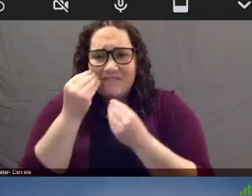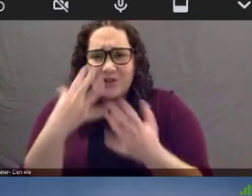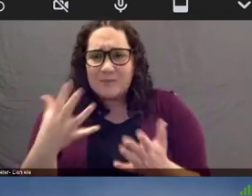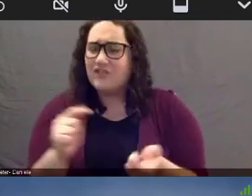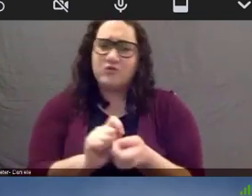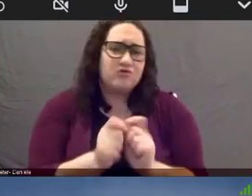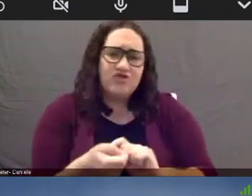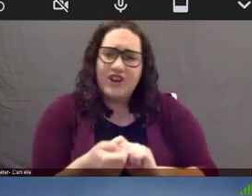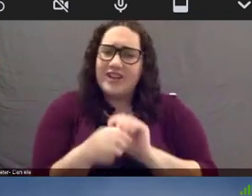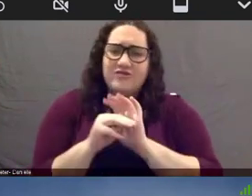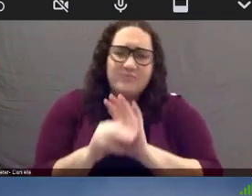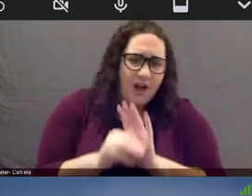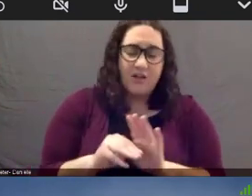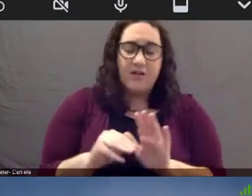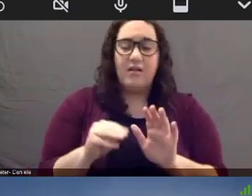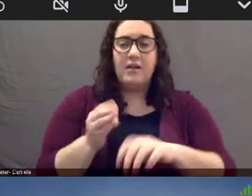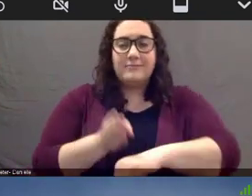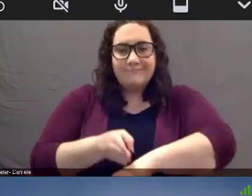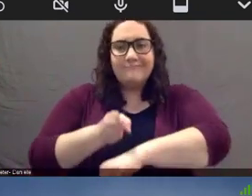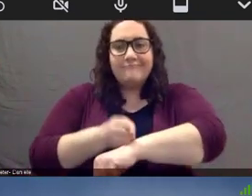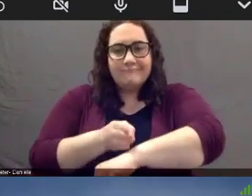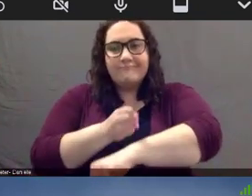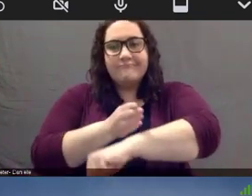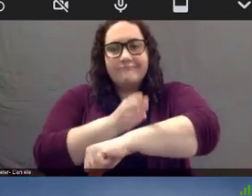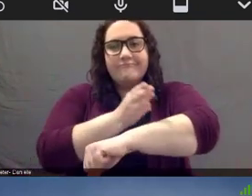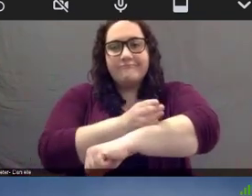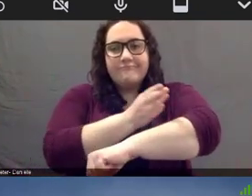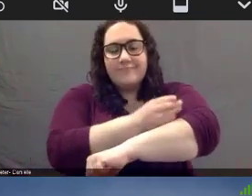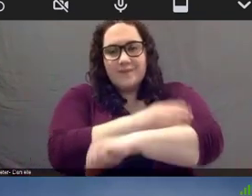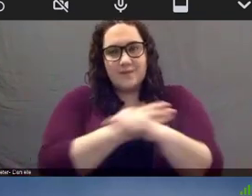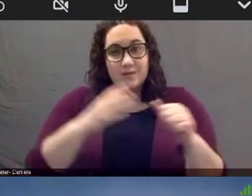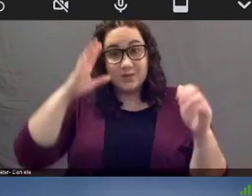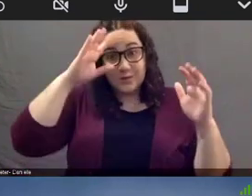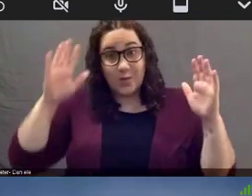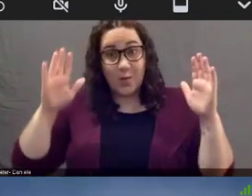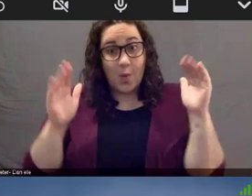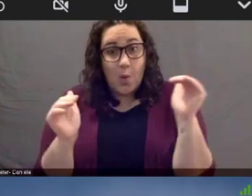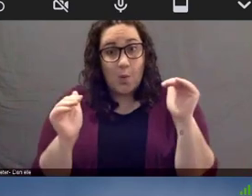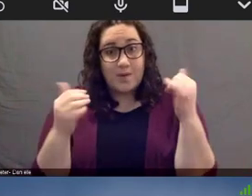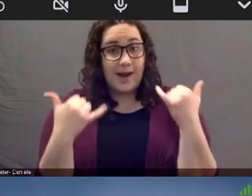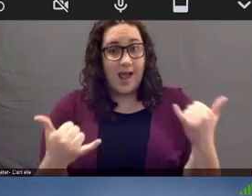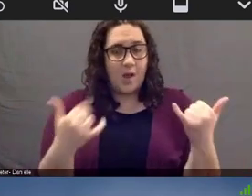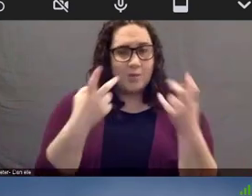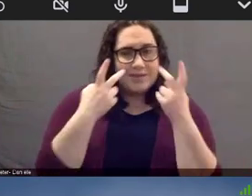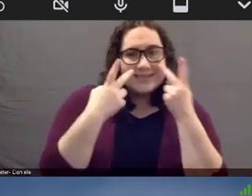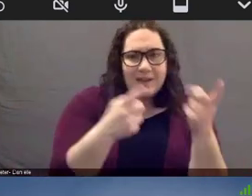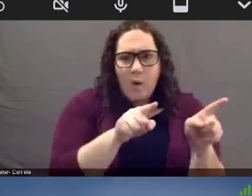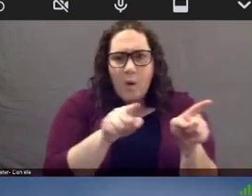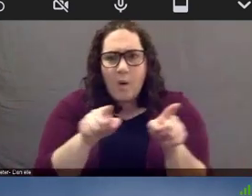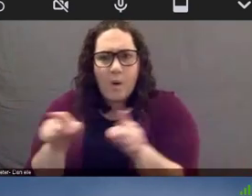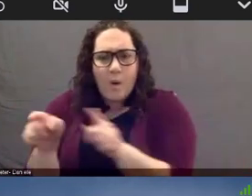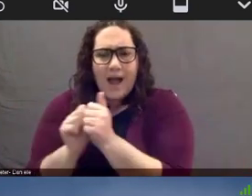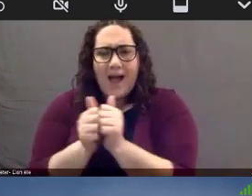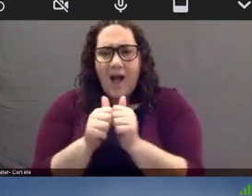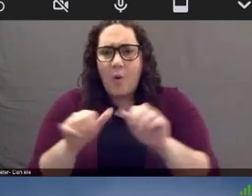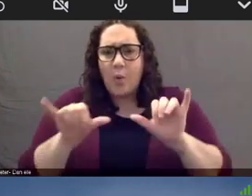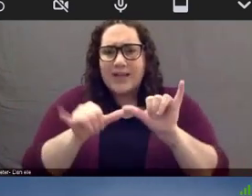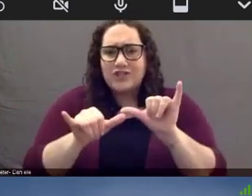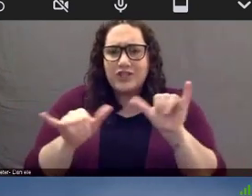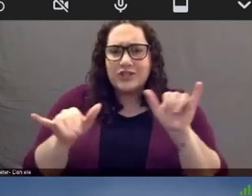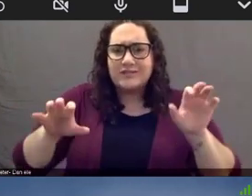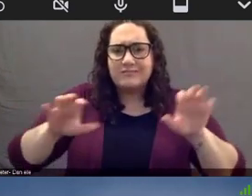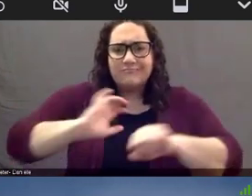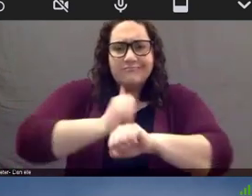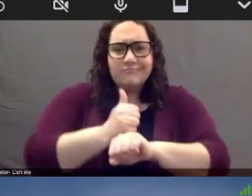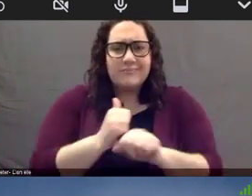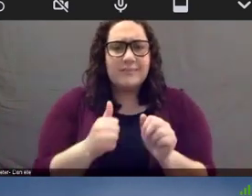models, right? So I think that hopefully it gives us some practical insight on how engineers can sort of systematically try to understand the universe,